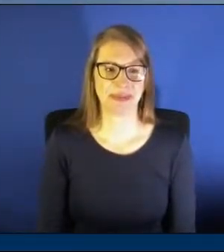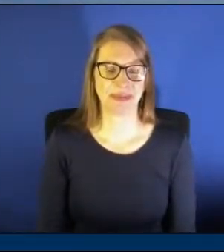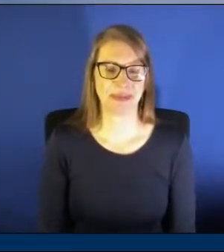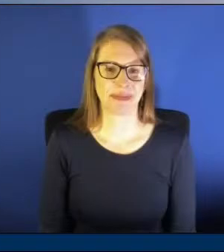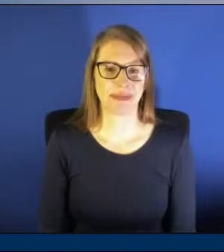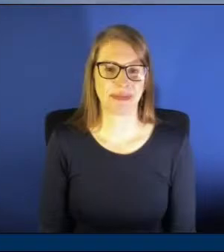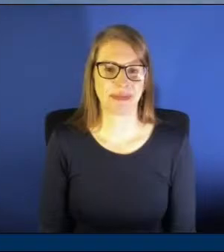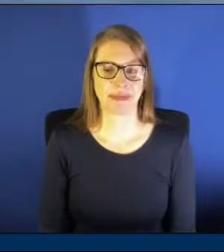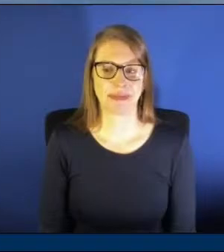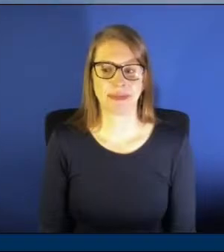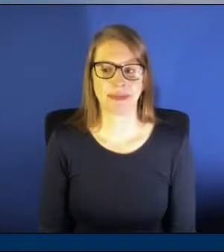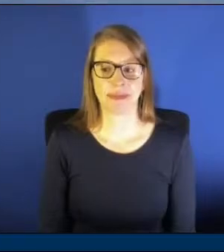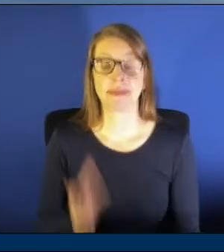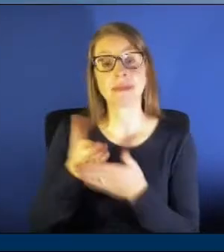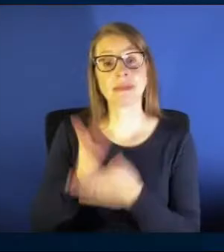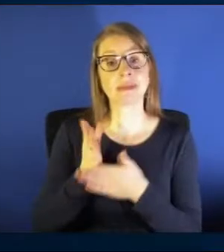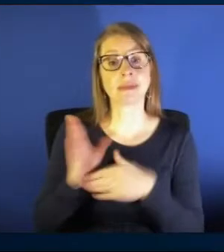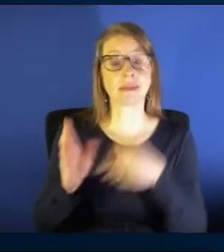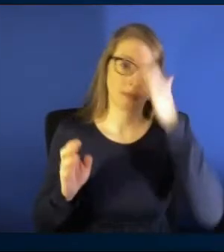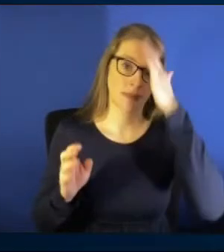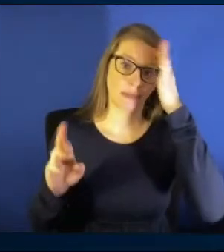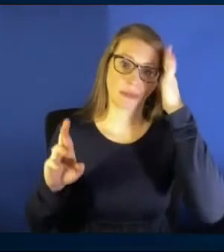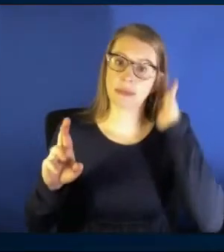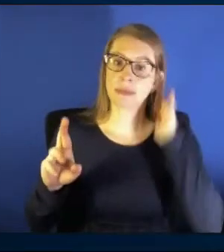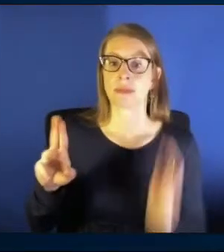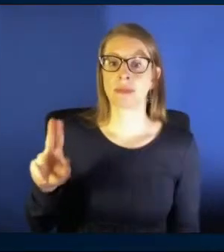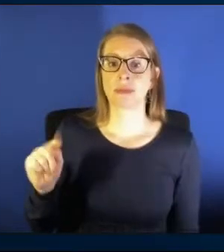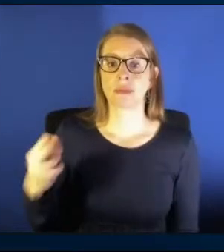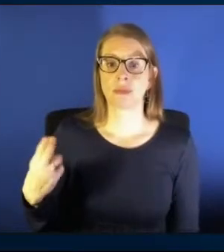All right, so Ruth wants to know, Ruth Allen is asking,